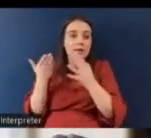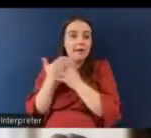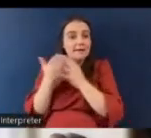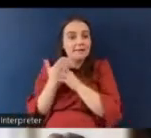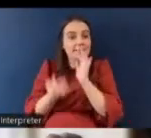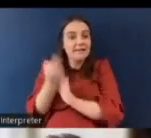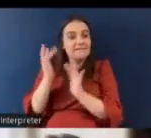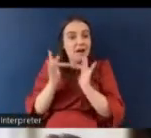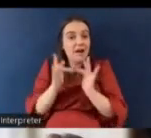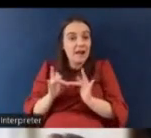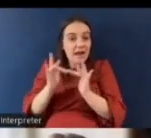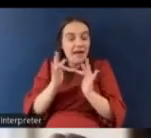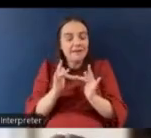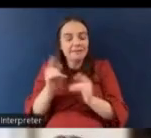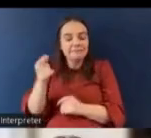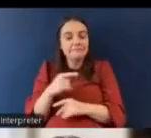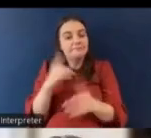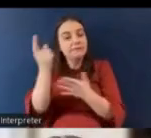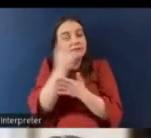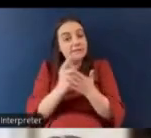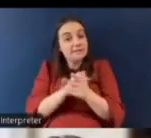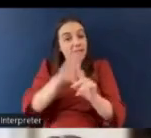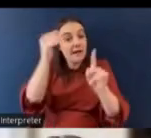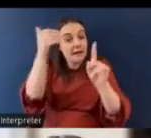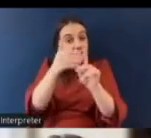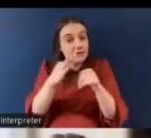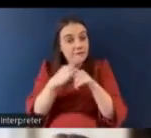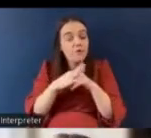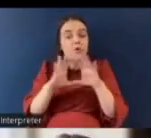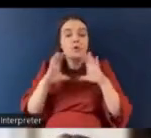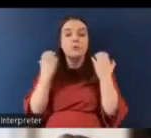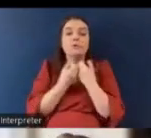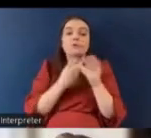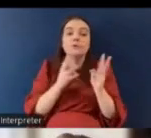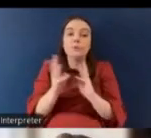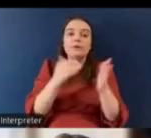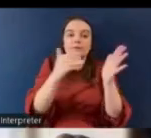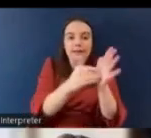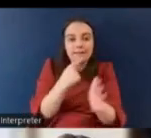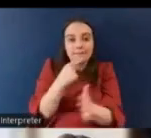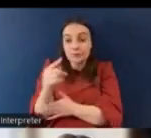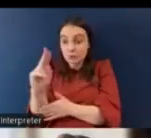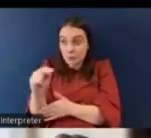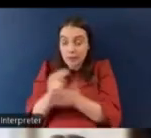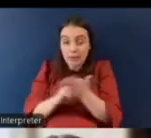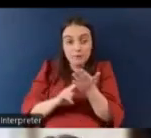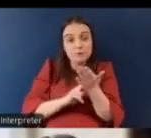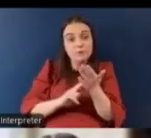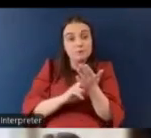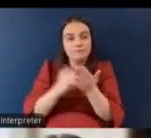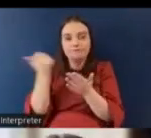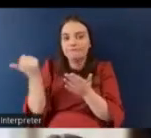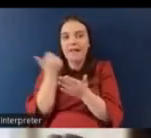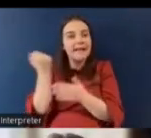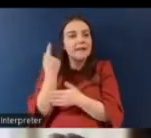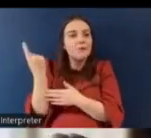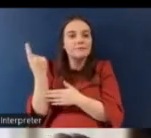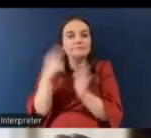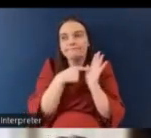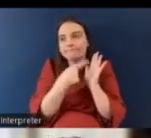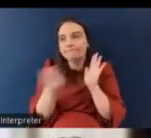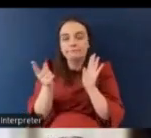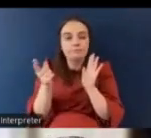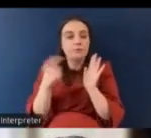them online. They are designed primarily for community workers, but they are usable for anybody who calls themselves